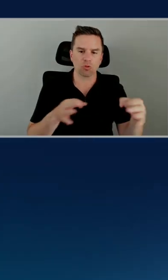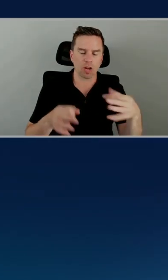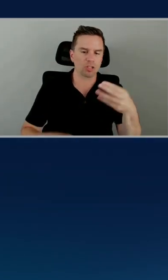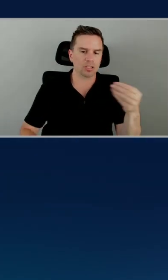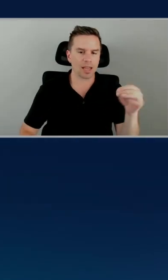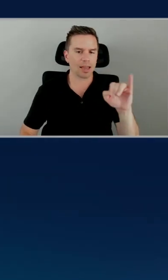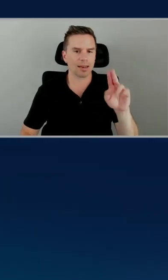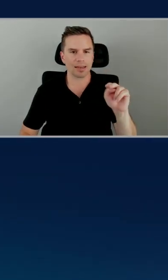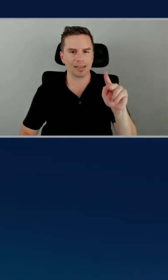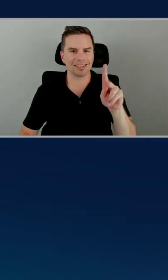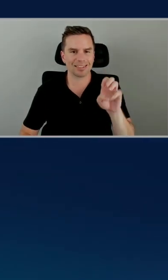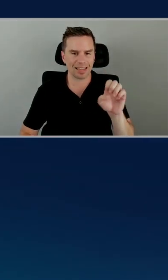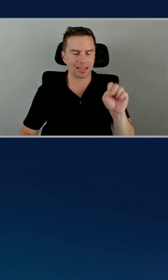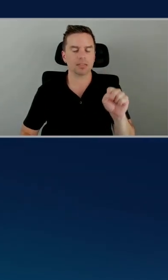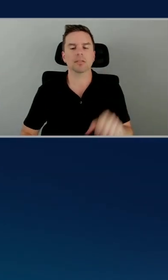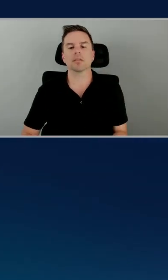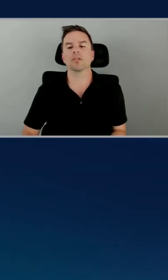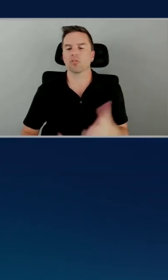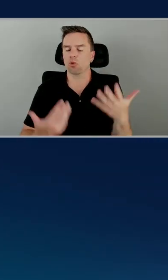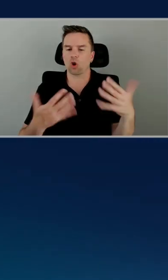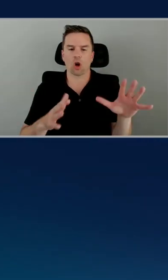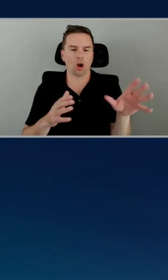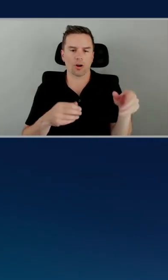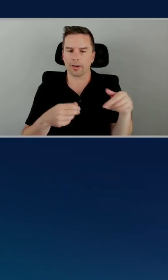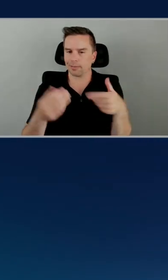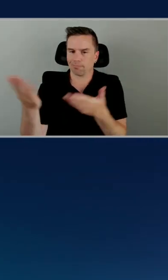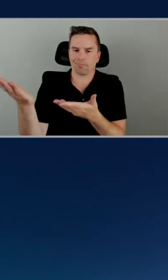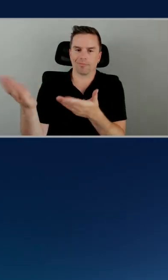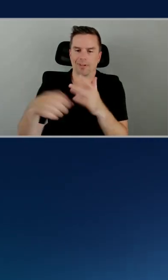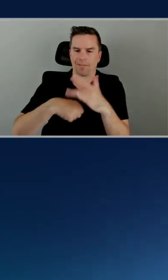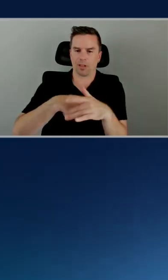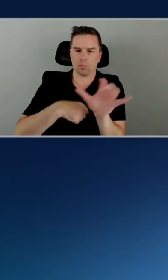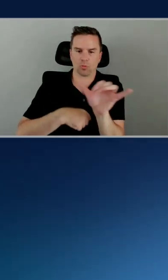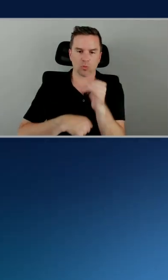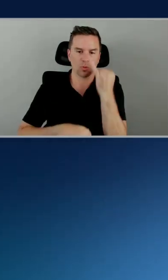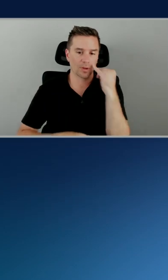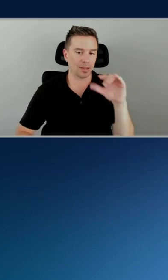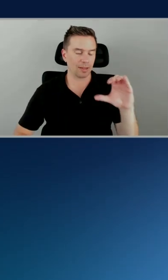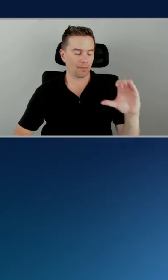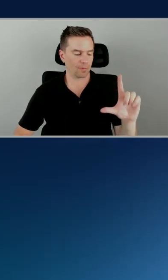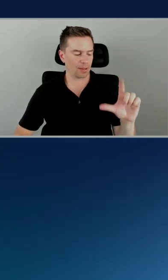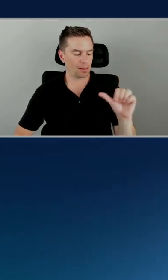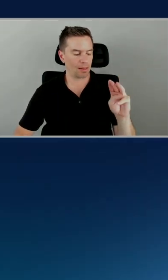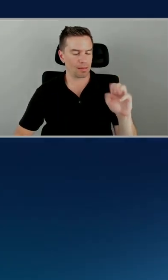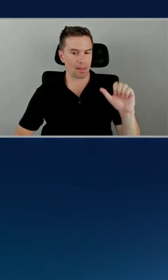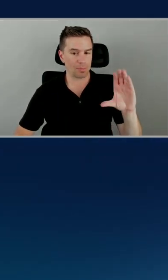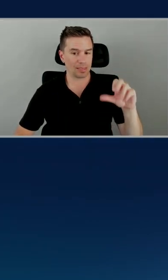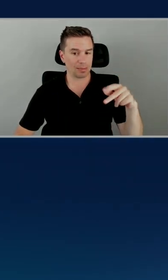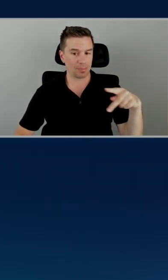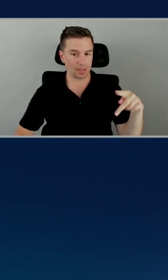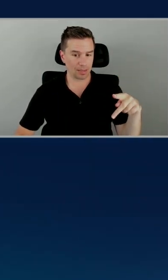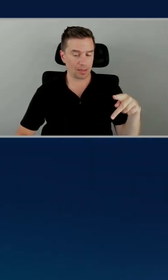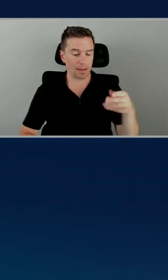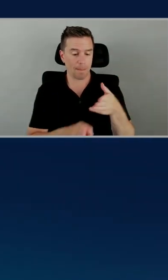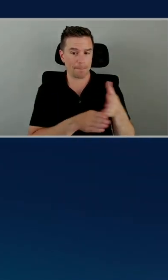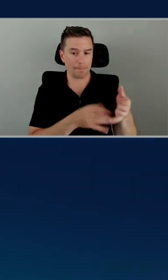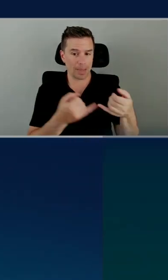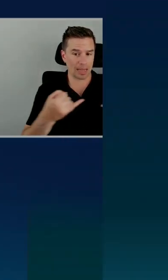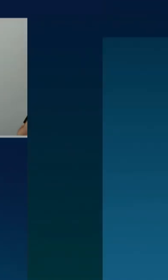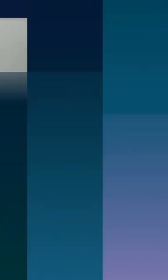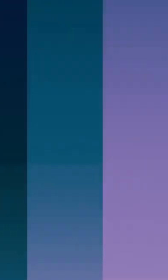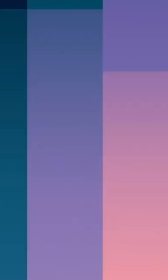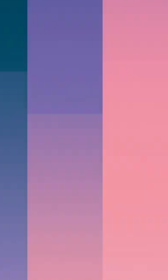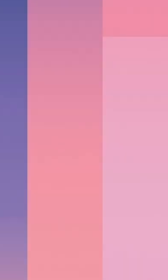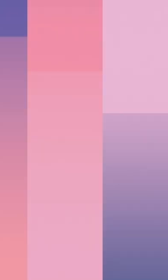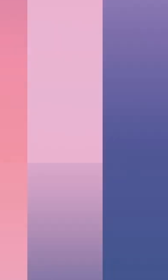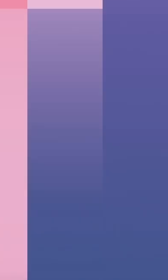too. So today, if you go and take Llama CPP mainline, you get all the optimized kernels by default. And